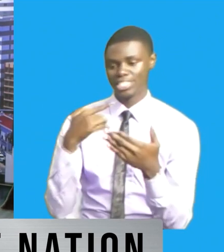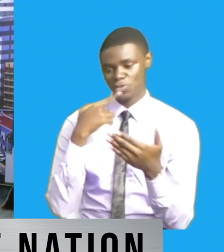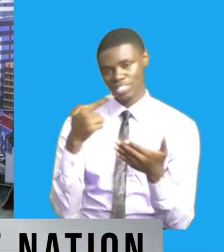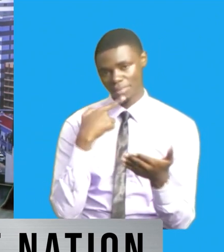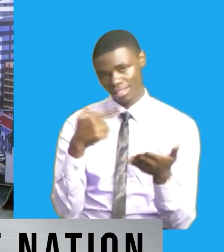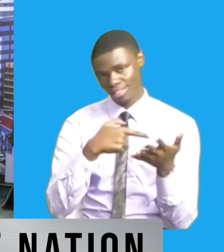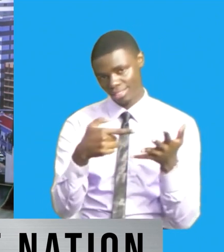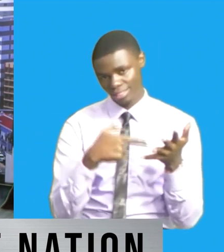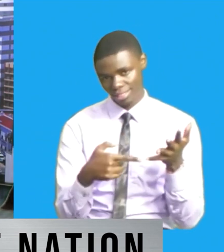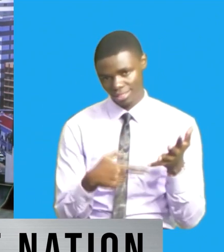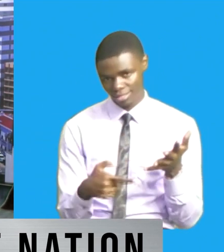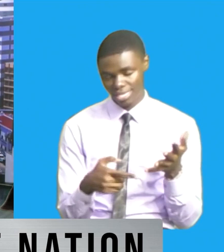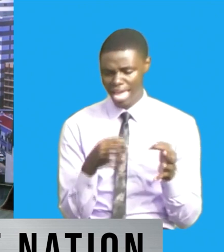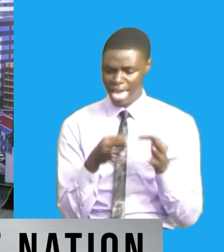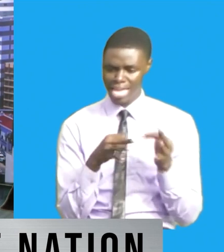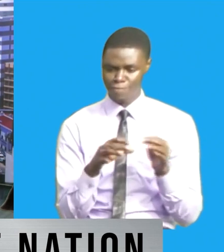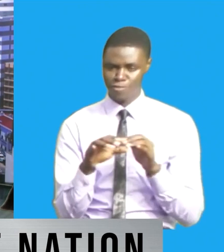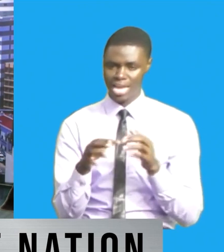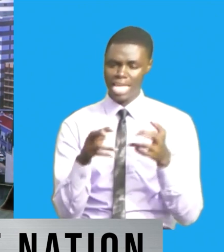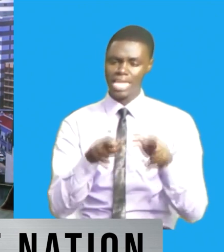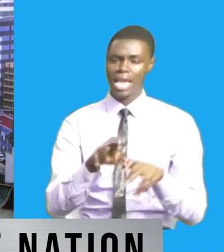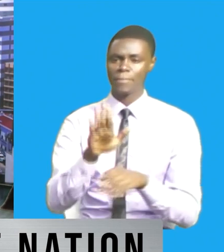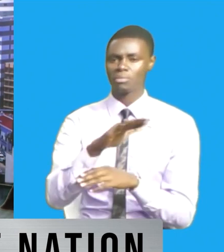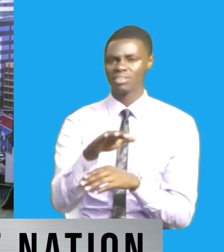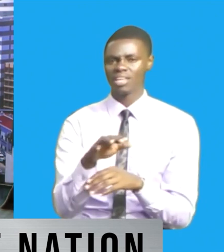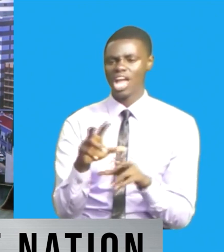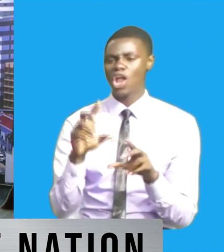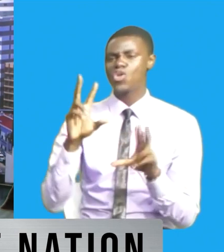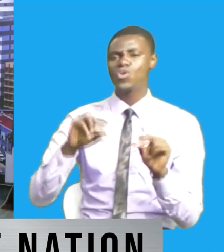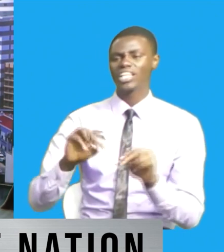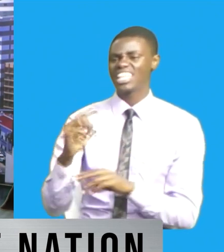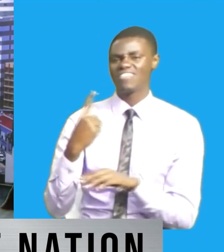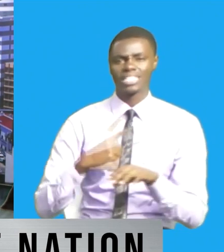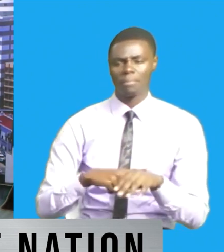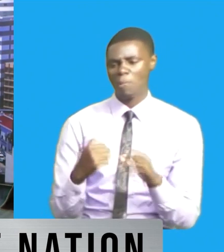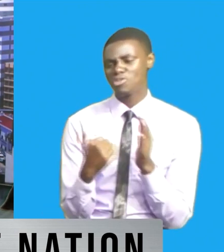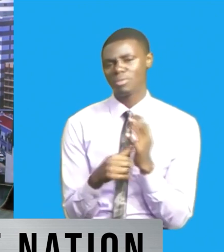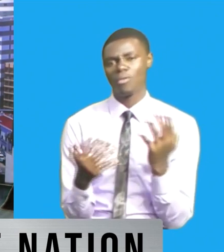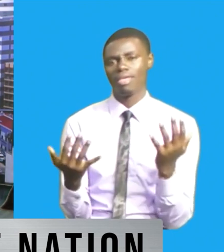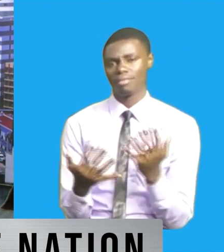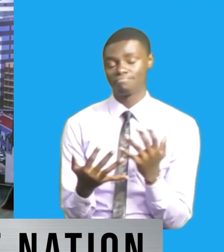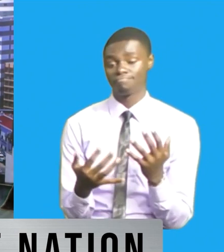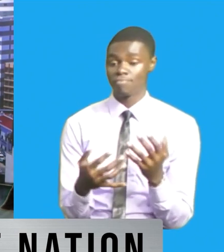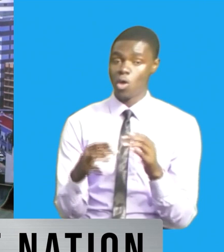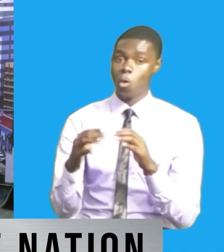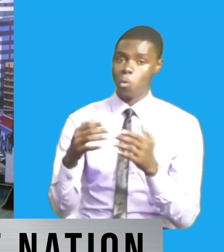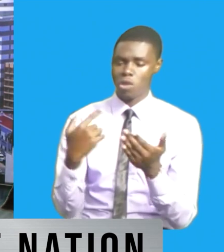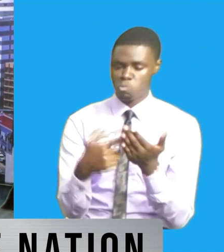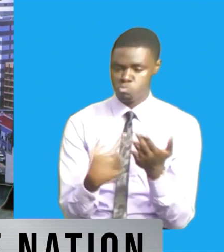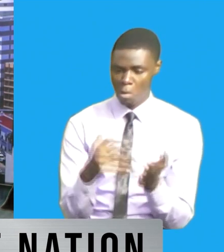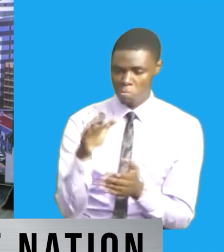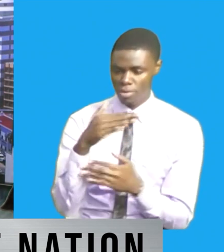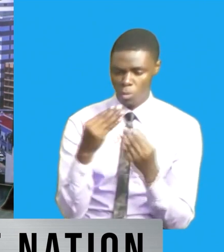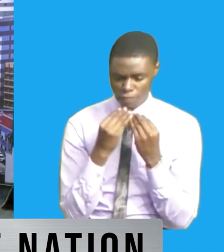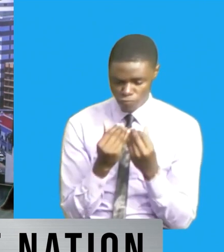sababu ukifanya kwa bunge sio right. Mara ya kwanza wamefanya bungeni, na shida inakuwa wanafanya bungeni wanamaliza right.